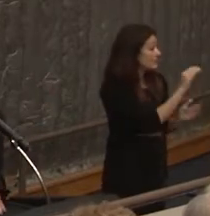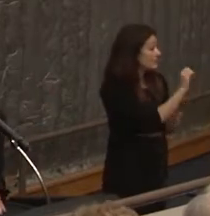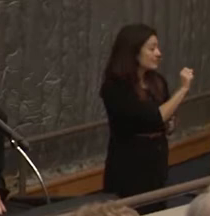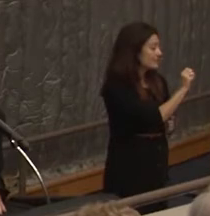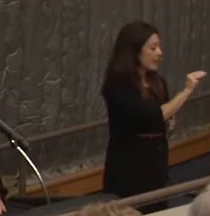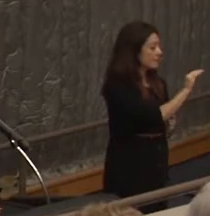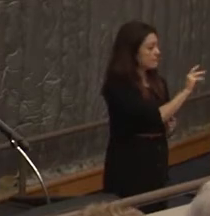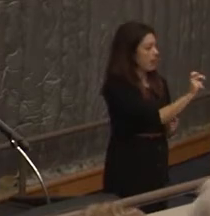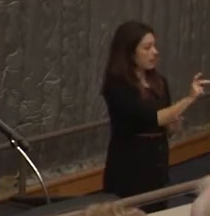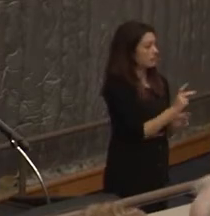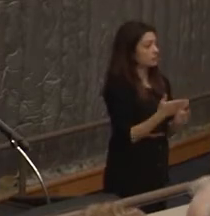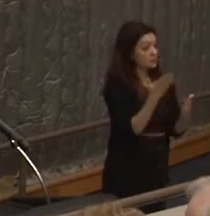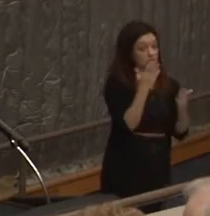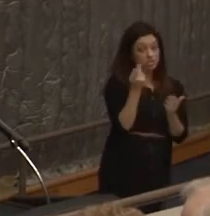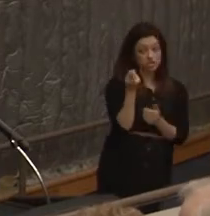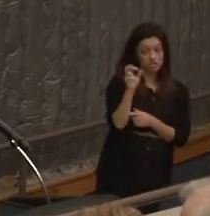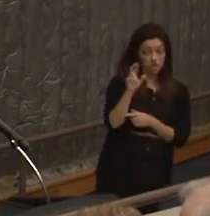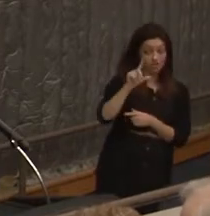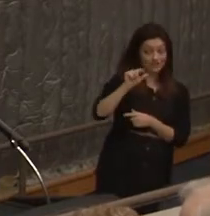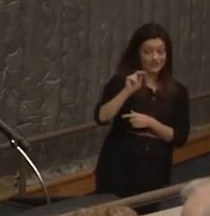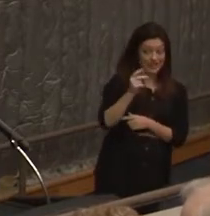Dr. Langer.